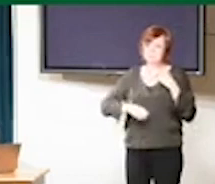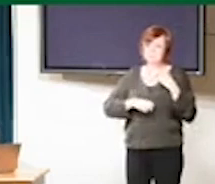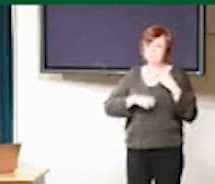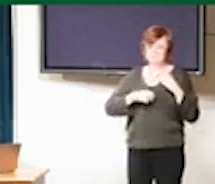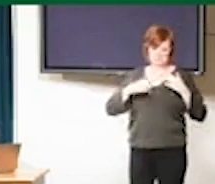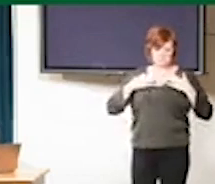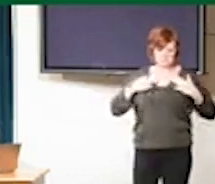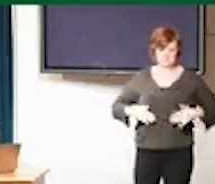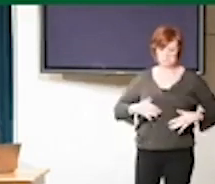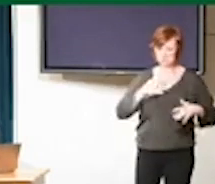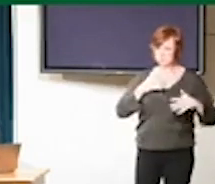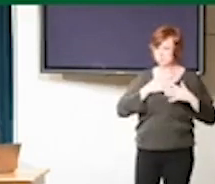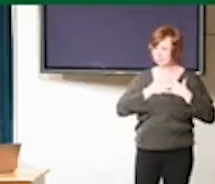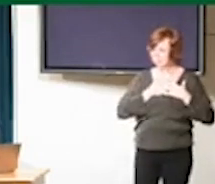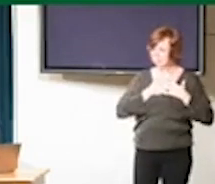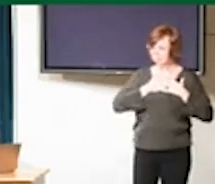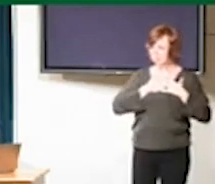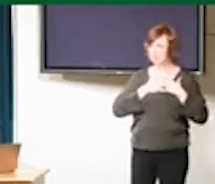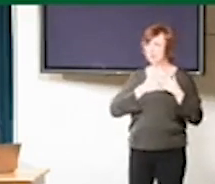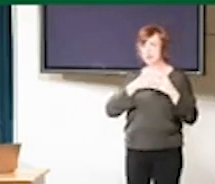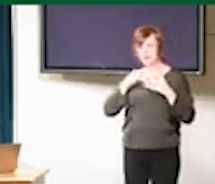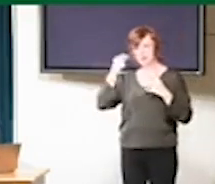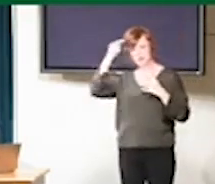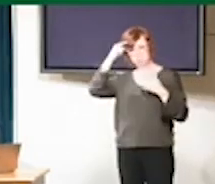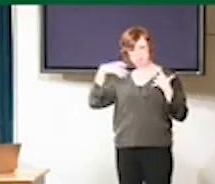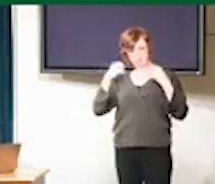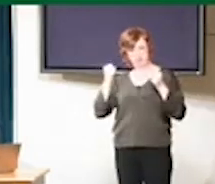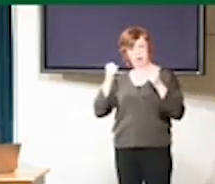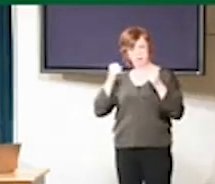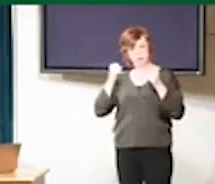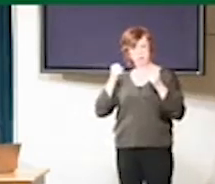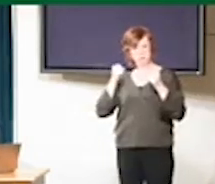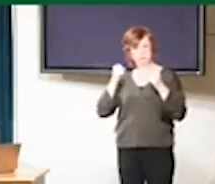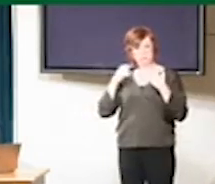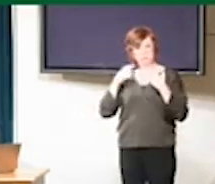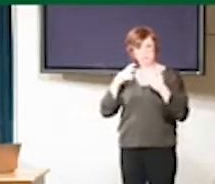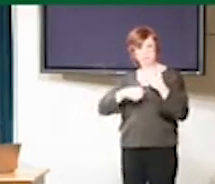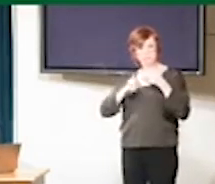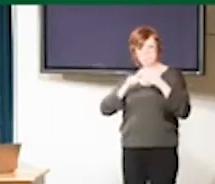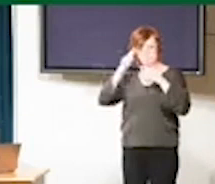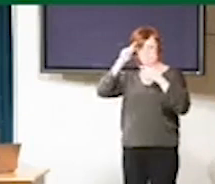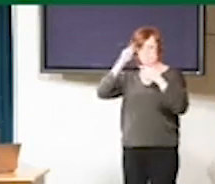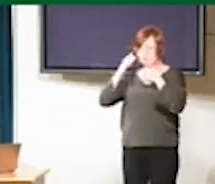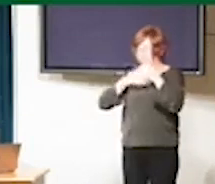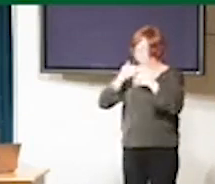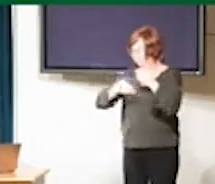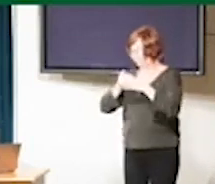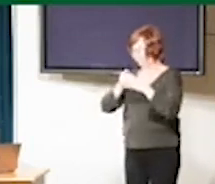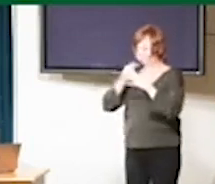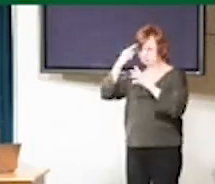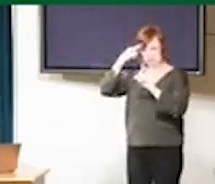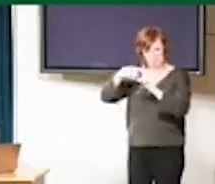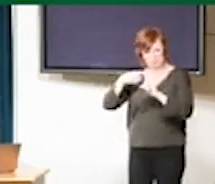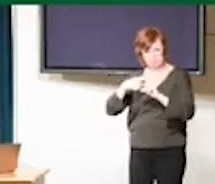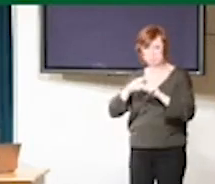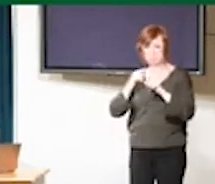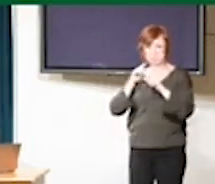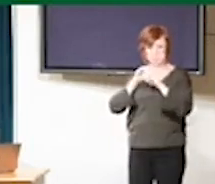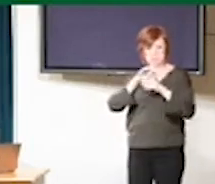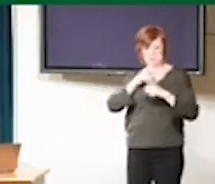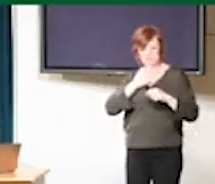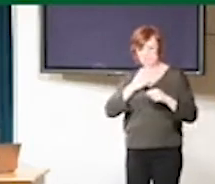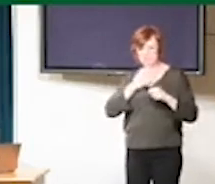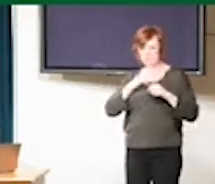well. So I just want to remind everyone that if you are suffering from mental health challenges and stresses at this